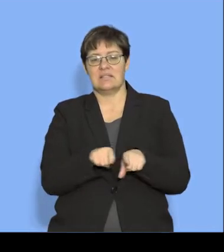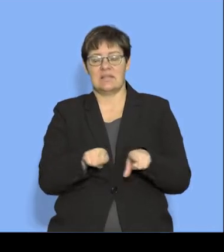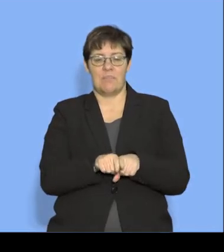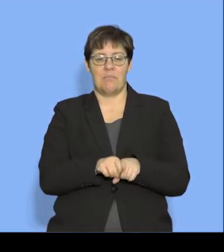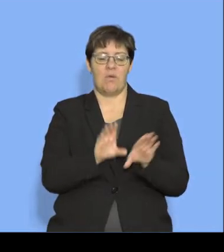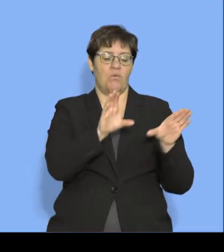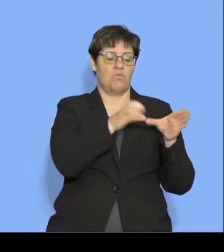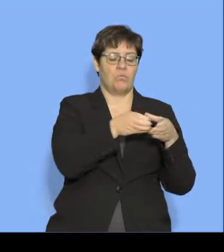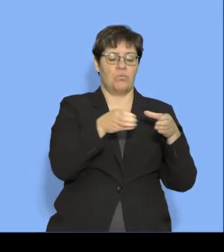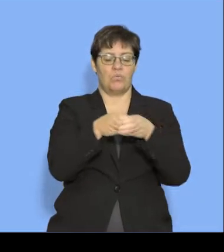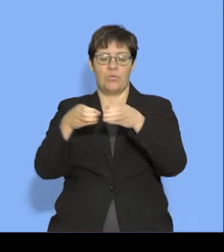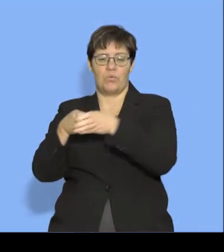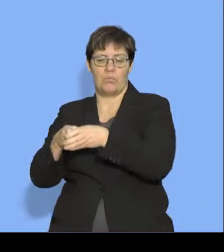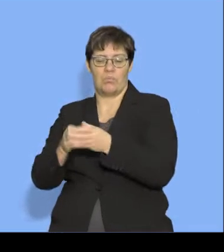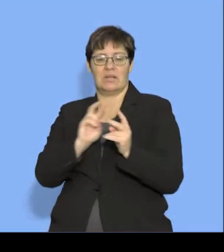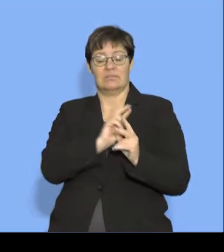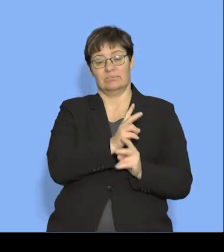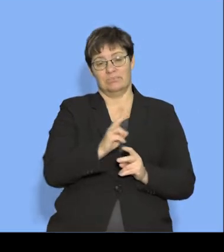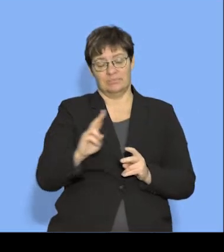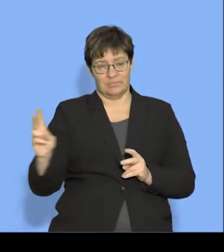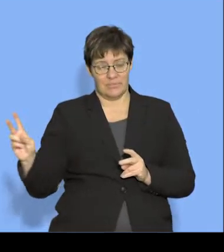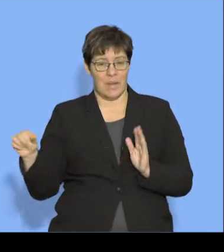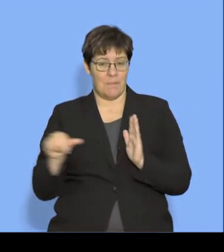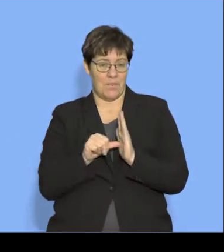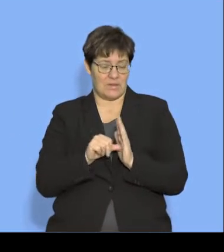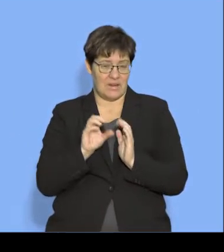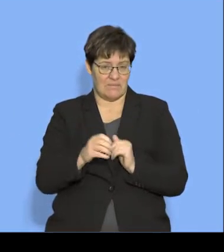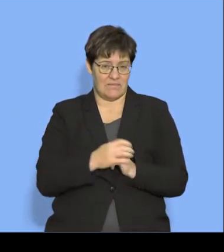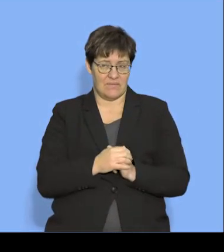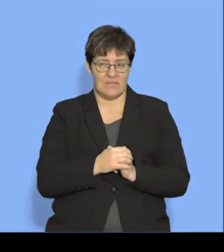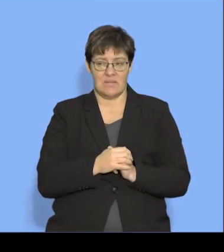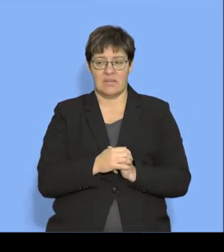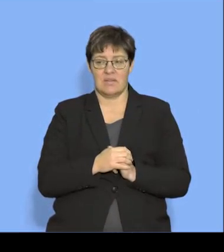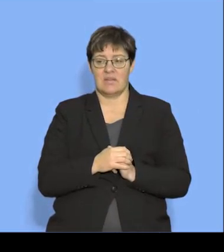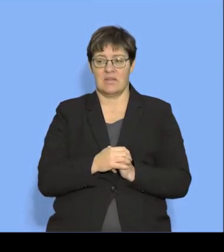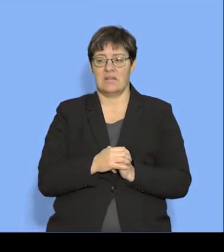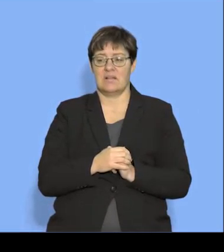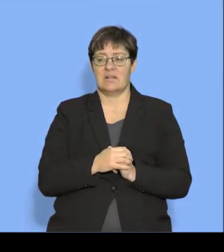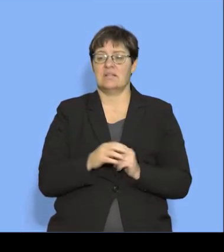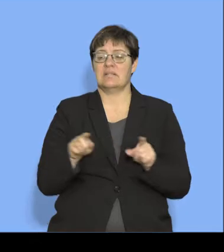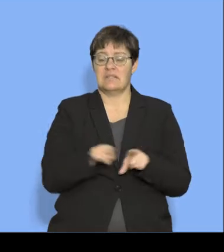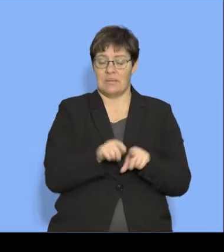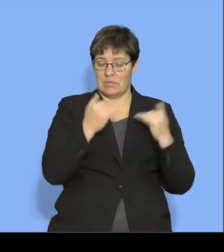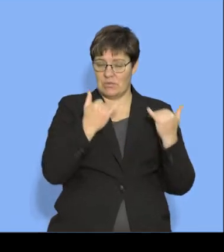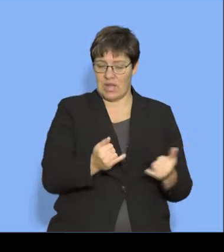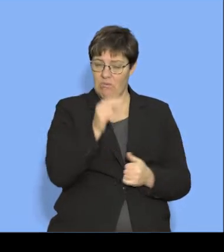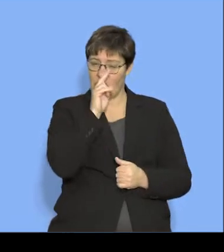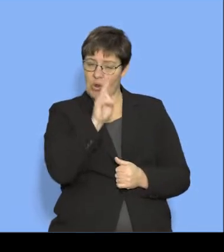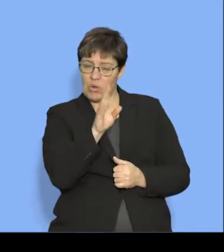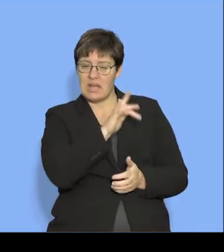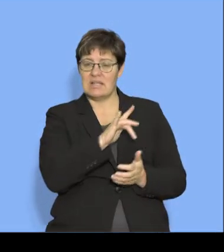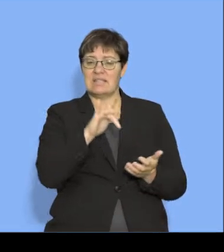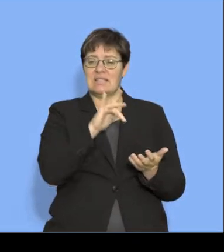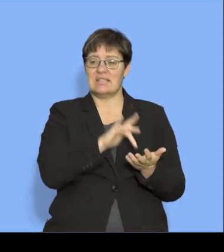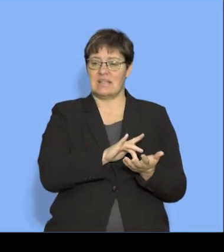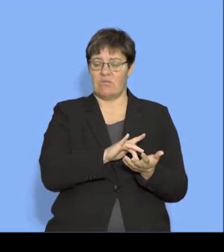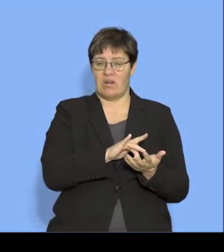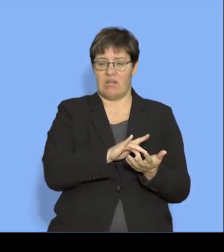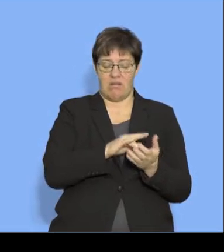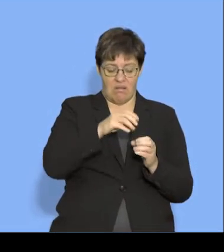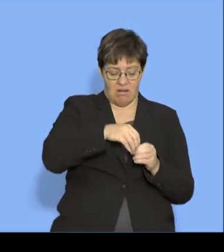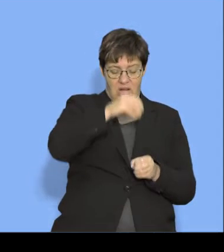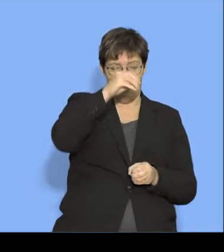different groups of enzymes that are important in digestion. And we also will look at today the central